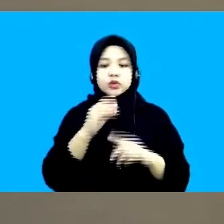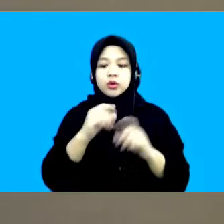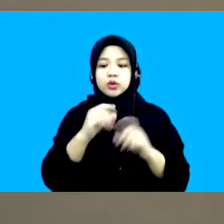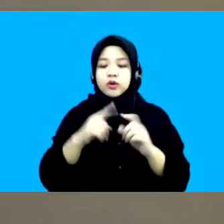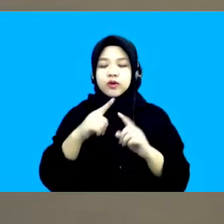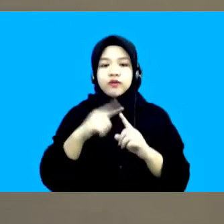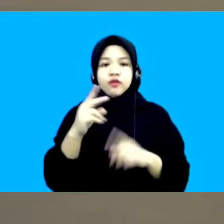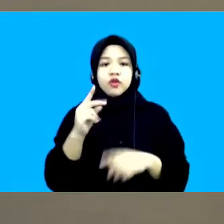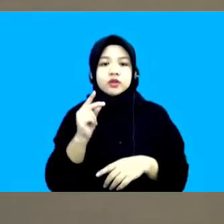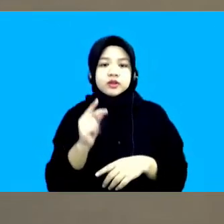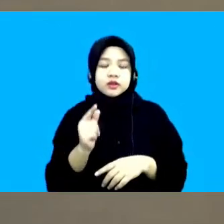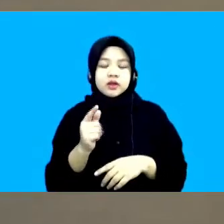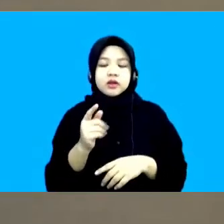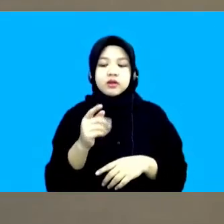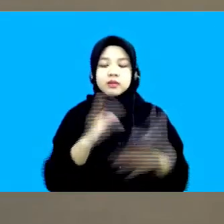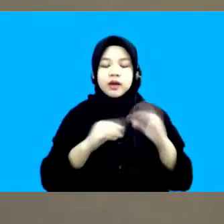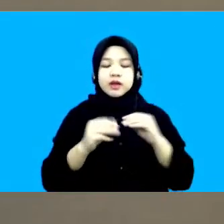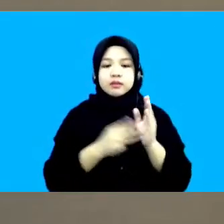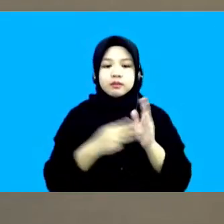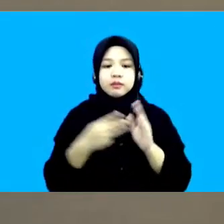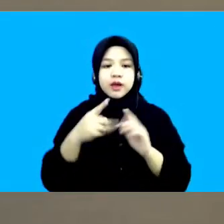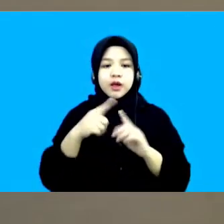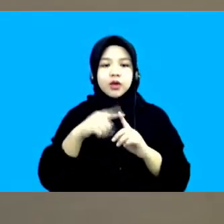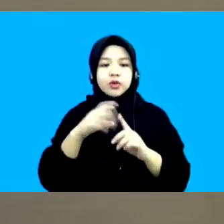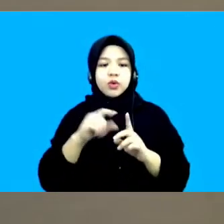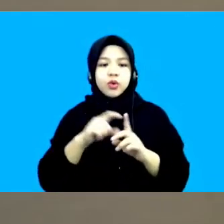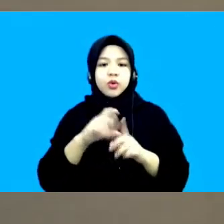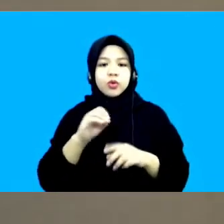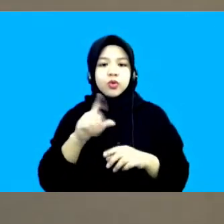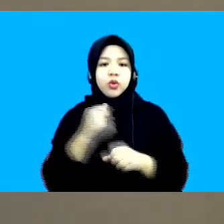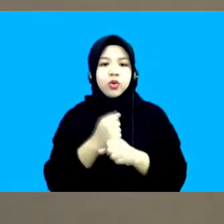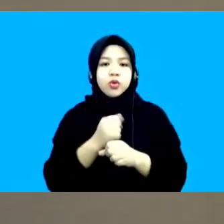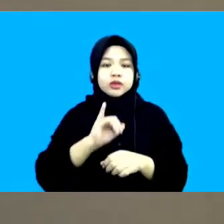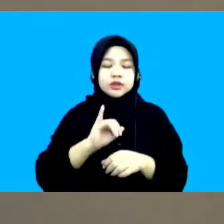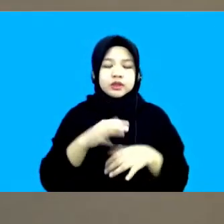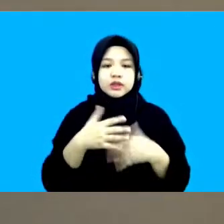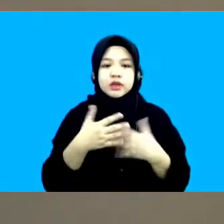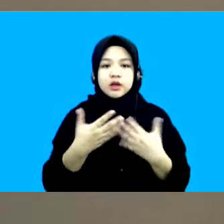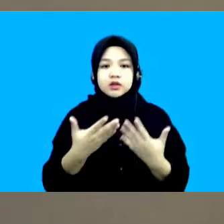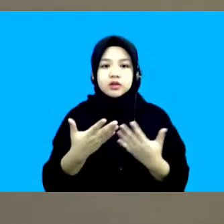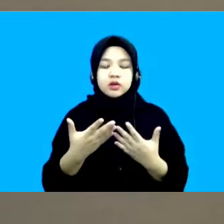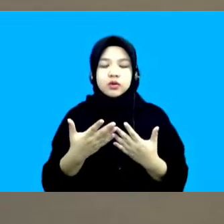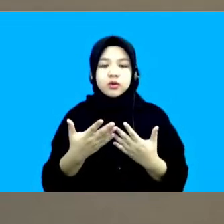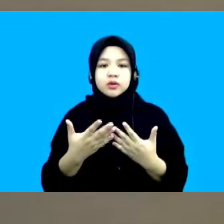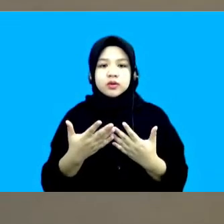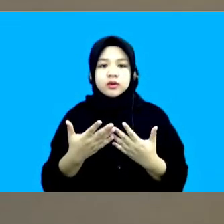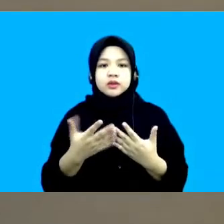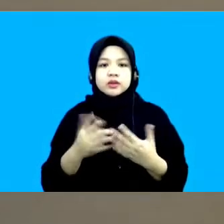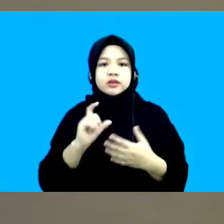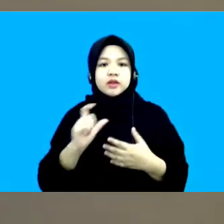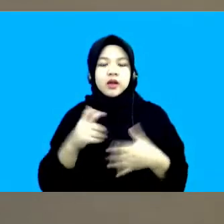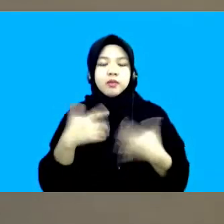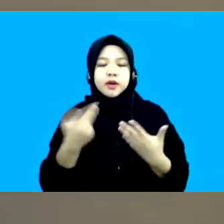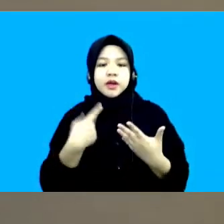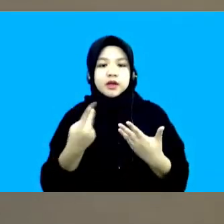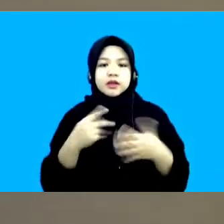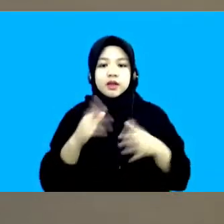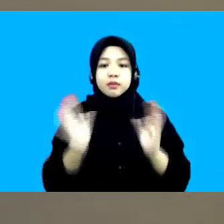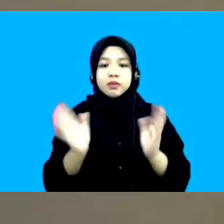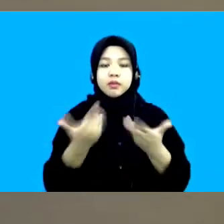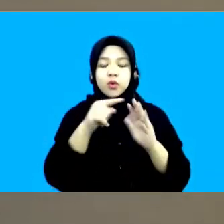yes, that's true, or no, that isn't true. Now, I'm not going to say that my example reflects reality. It